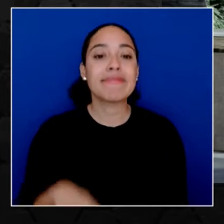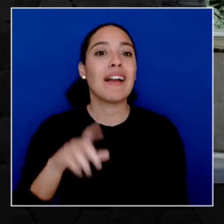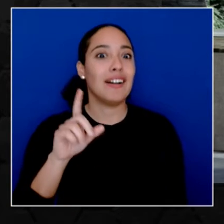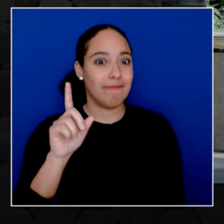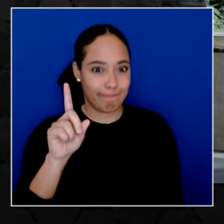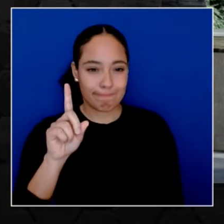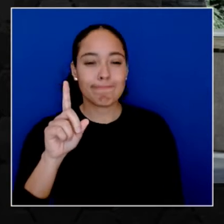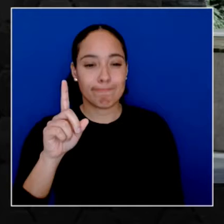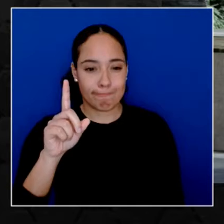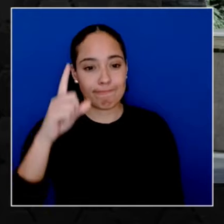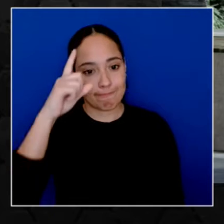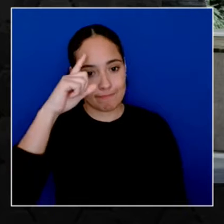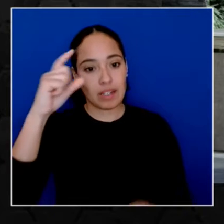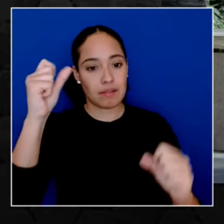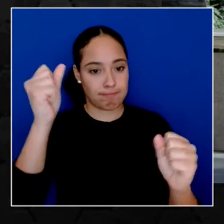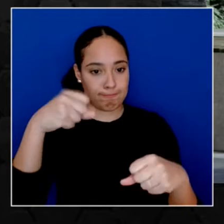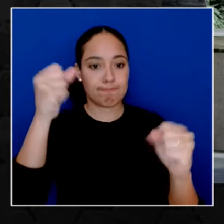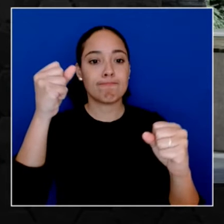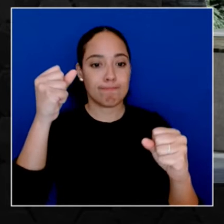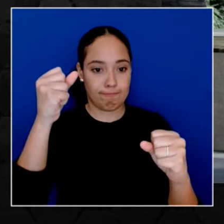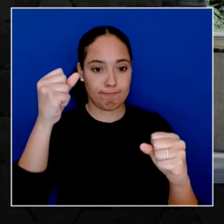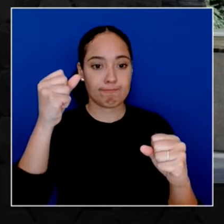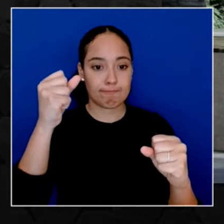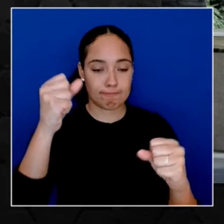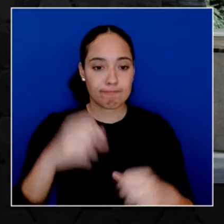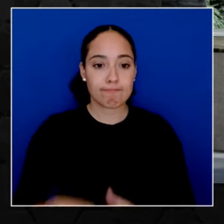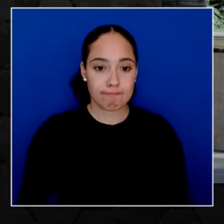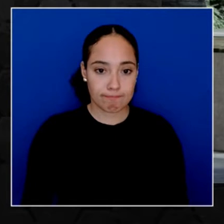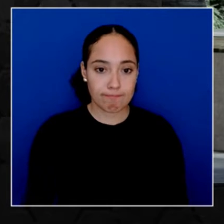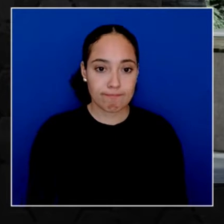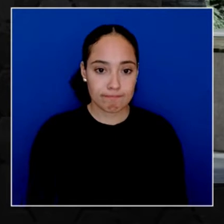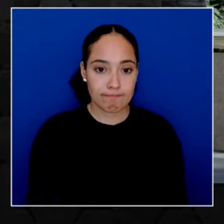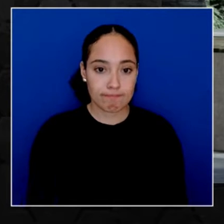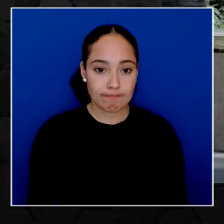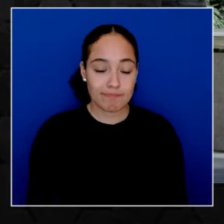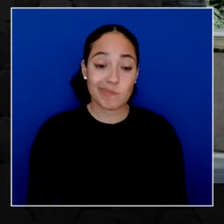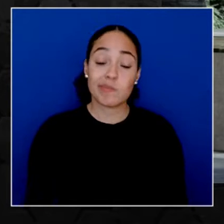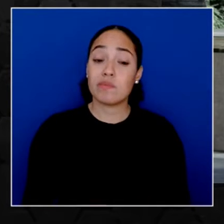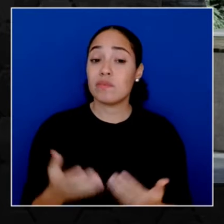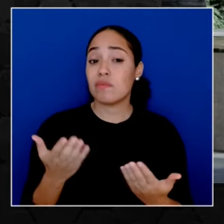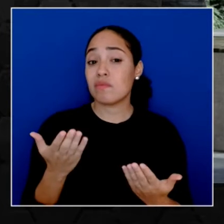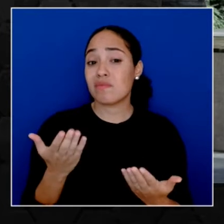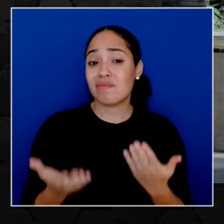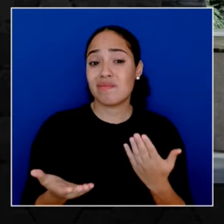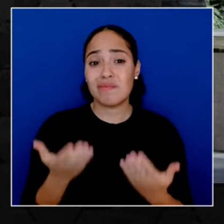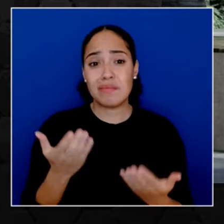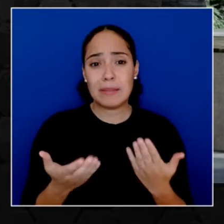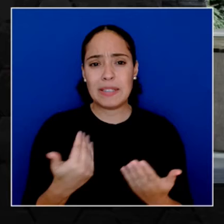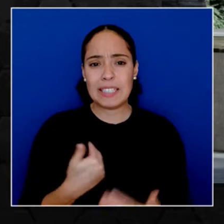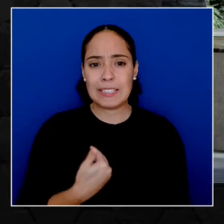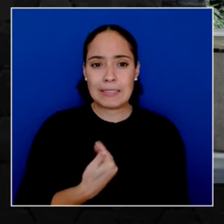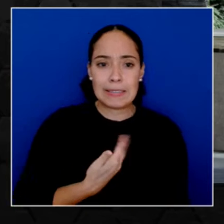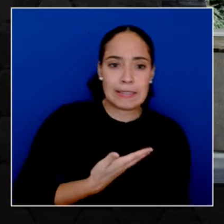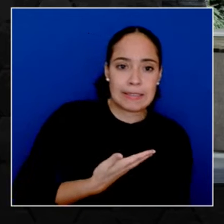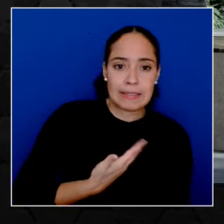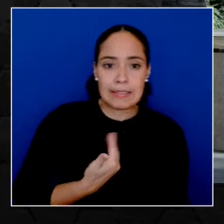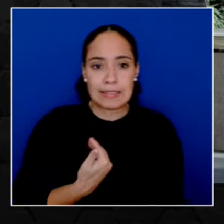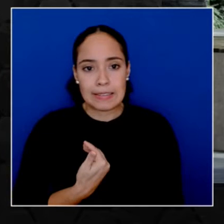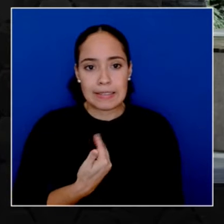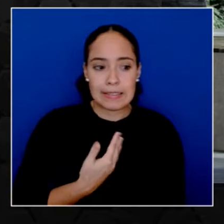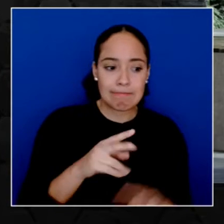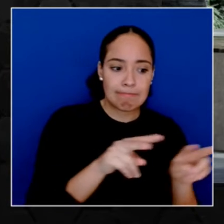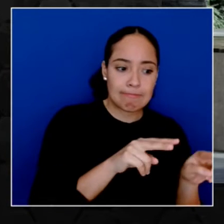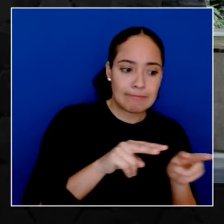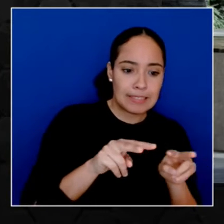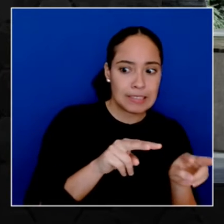put forward by Ahmad. I might be a bit biased towards video form of content just because